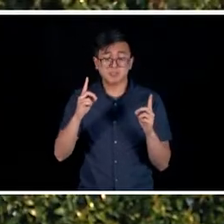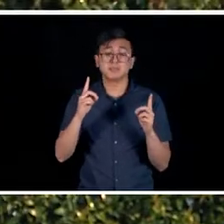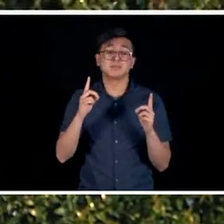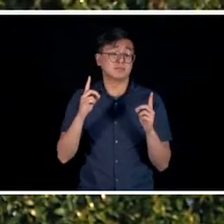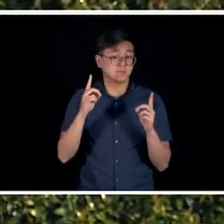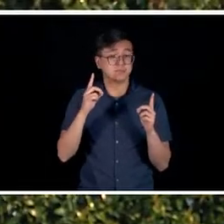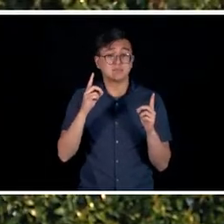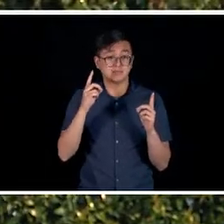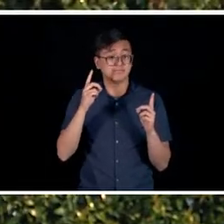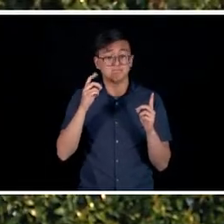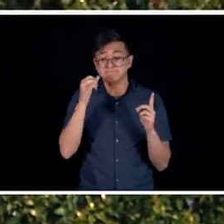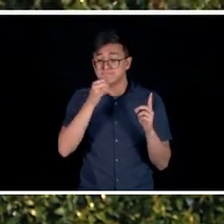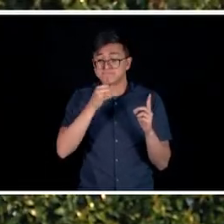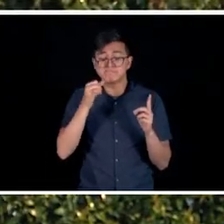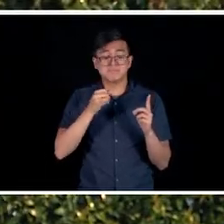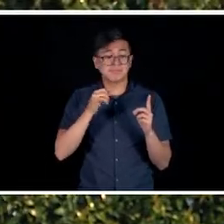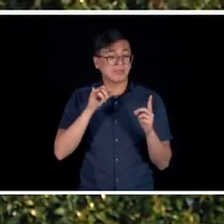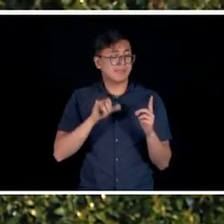lifetime